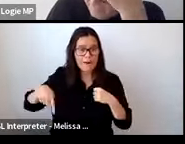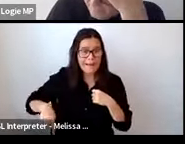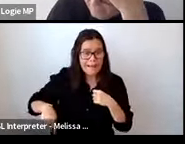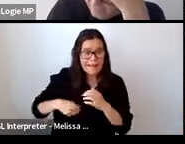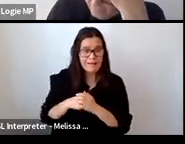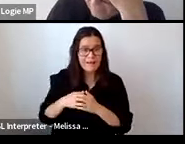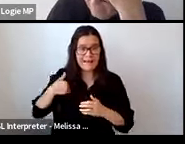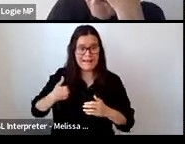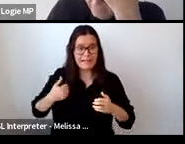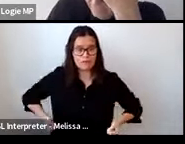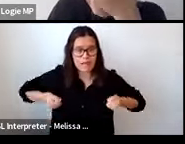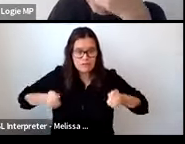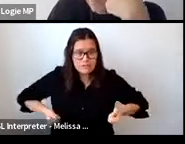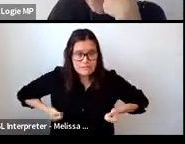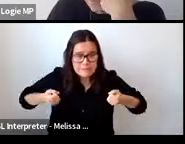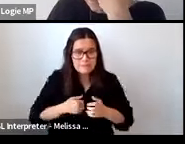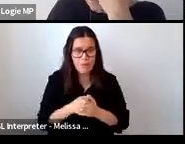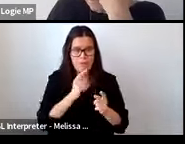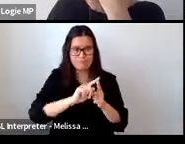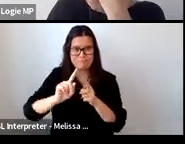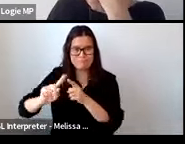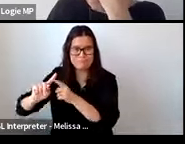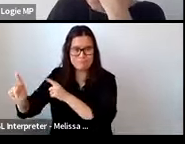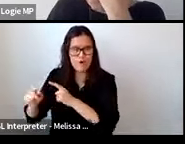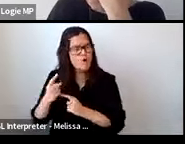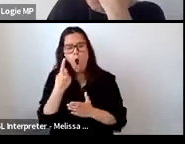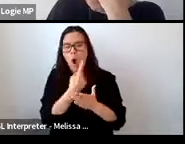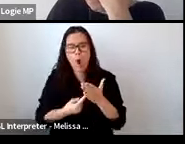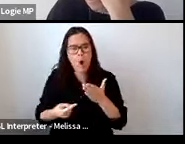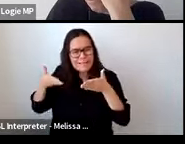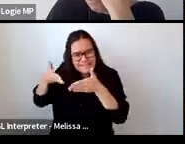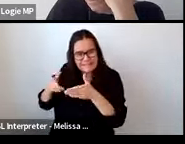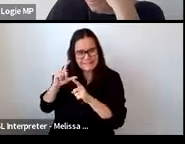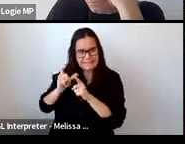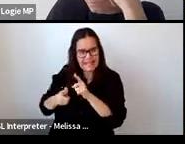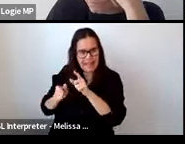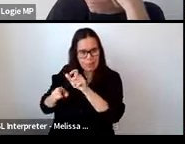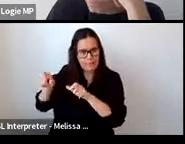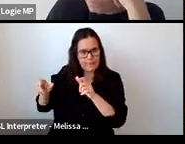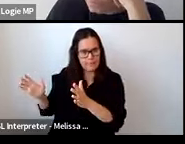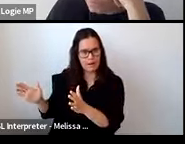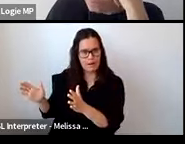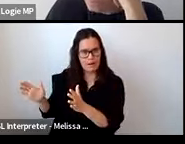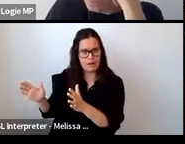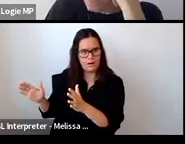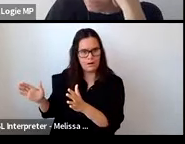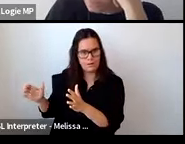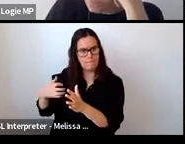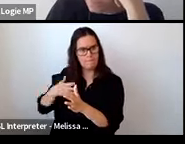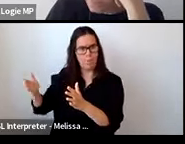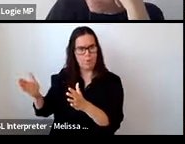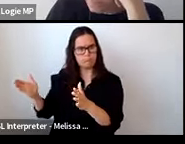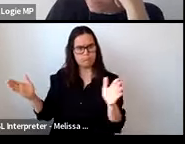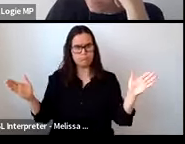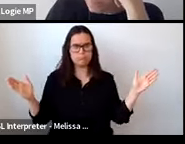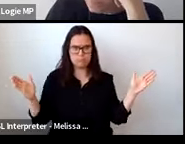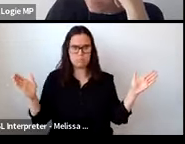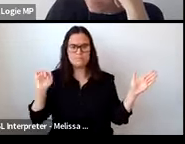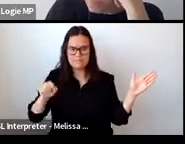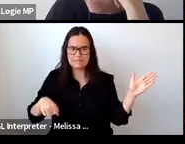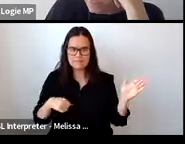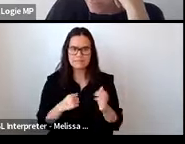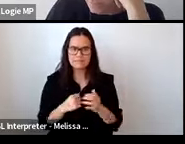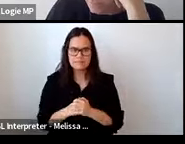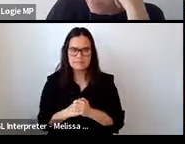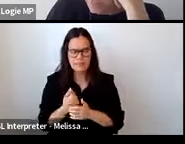all of that sort of thing. Accessibility is a wider issue than just disability, and I think it